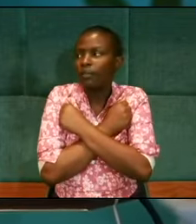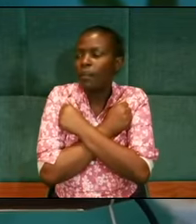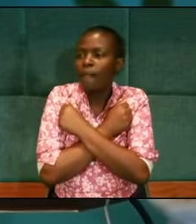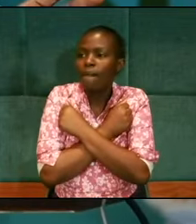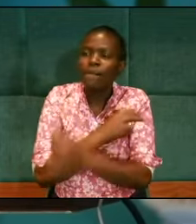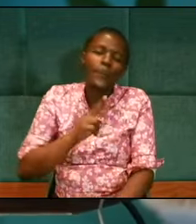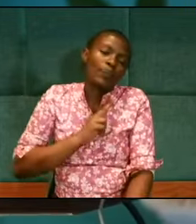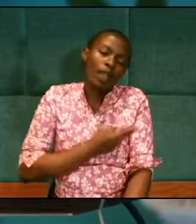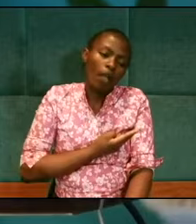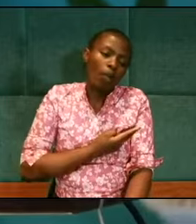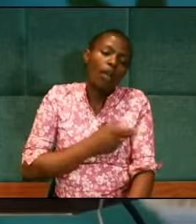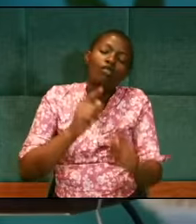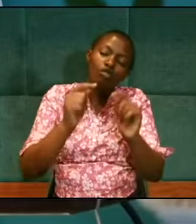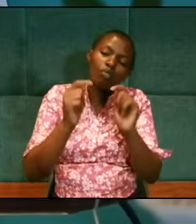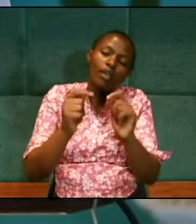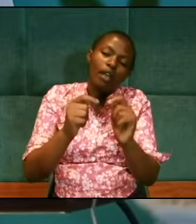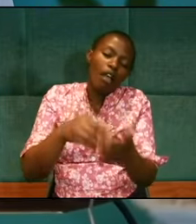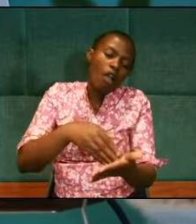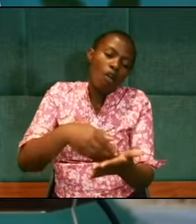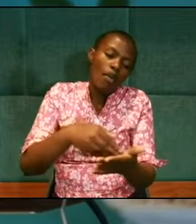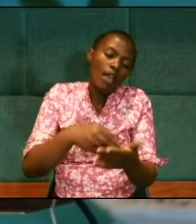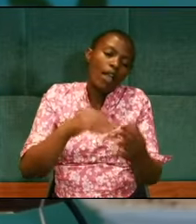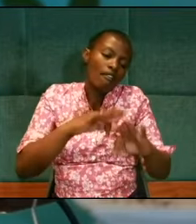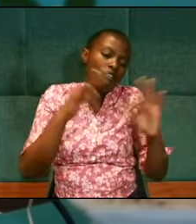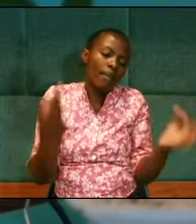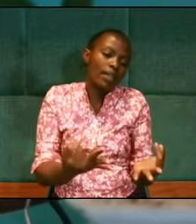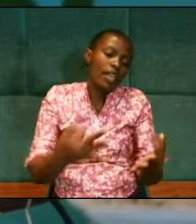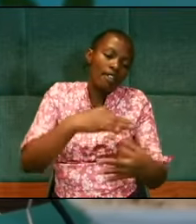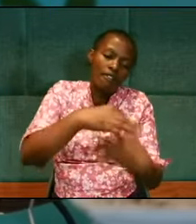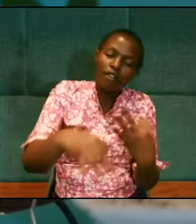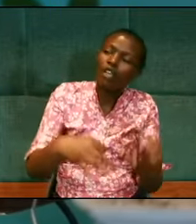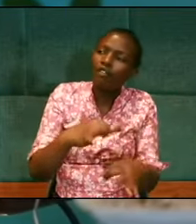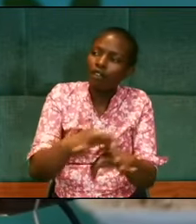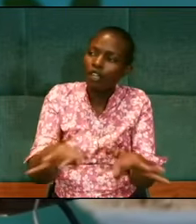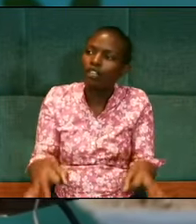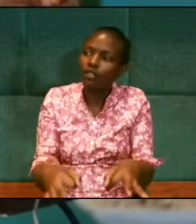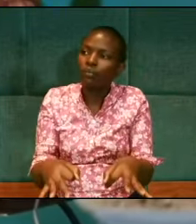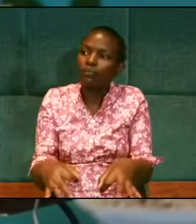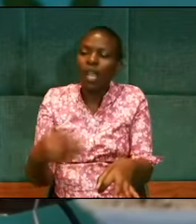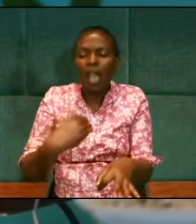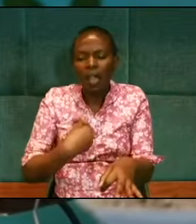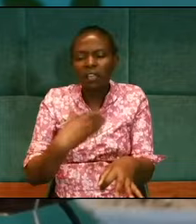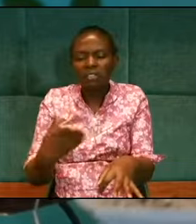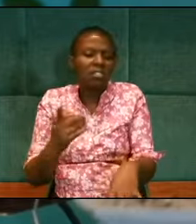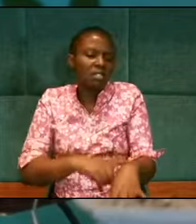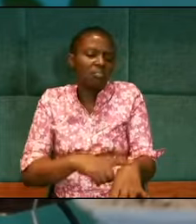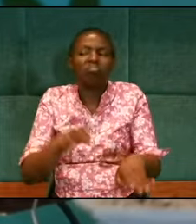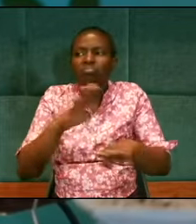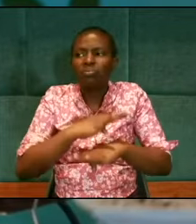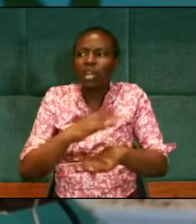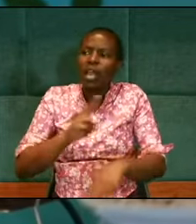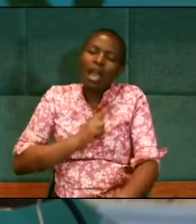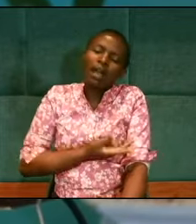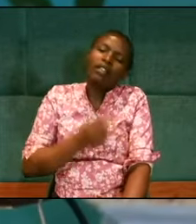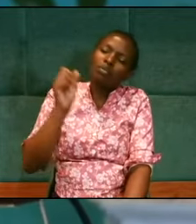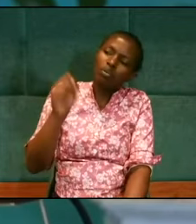faulty family foundations. If I were to have time, I would have dealt with the modern trend